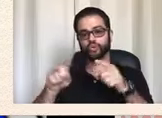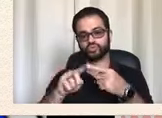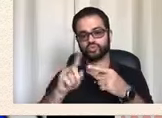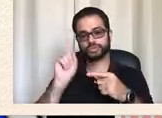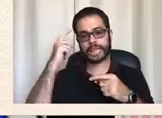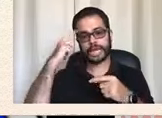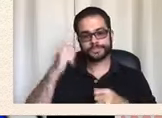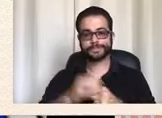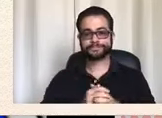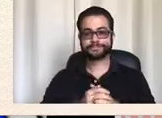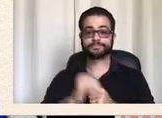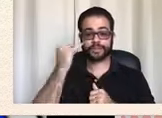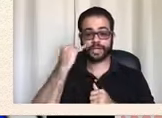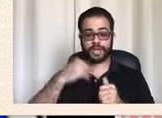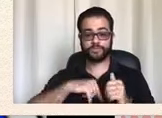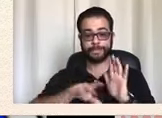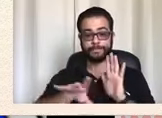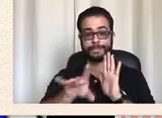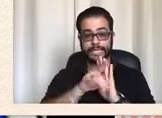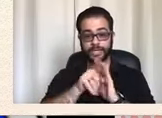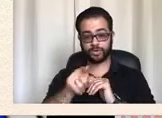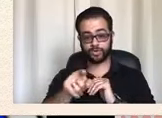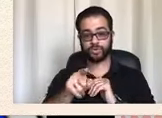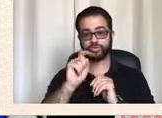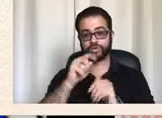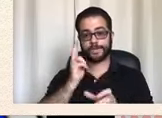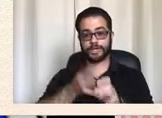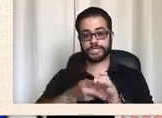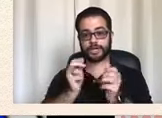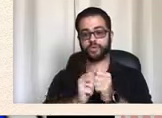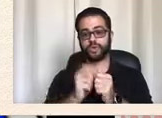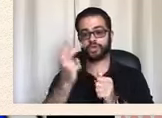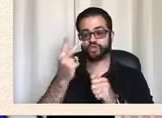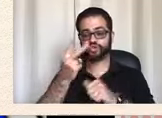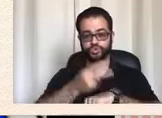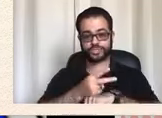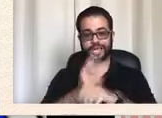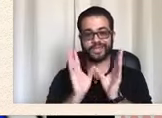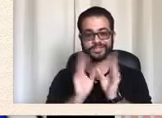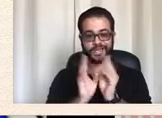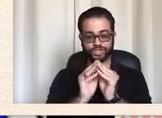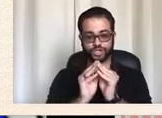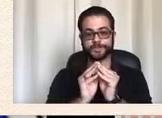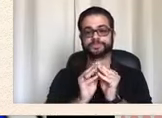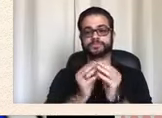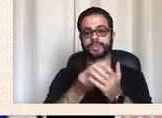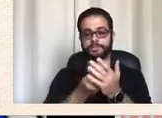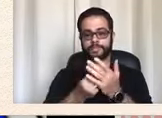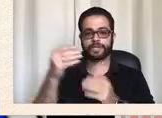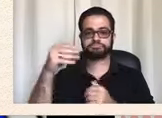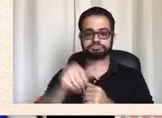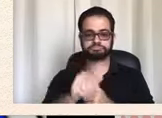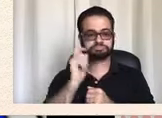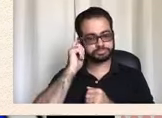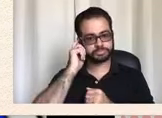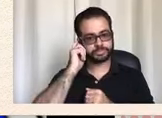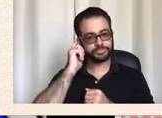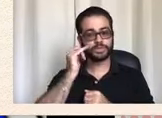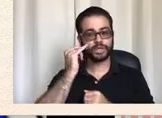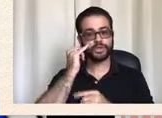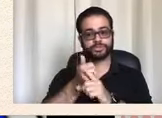selected, you're going to get to participate in these two-day sessions and reimbursements provided. So if you are a parent of